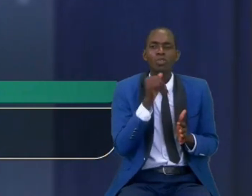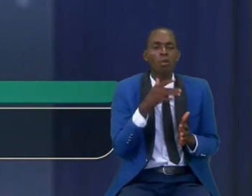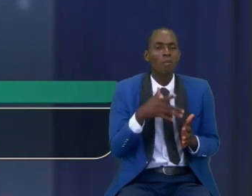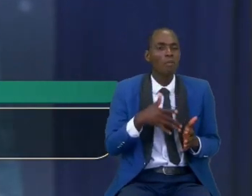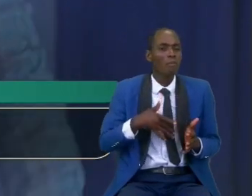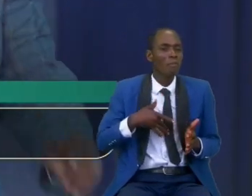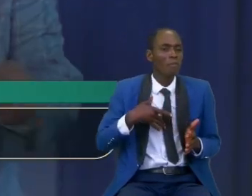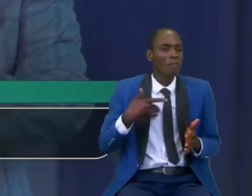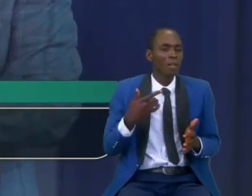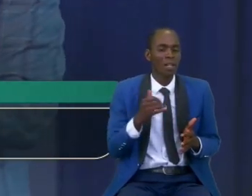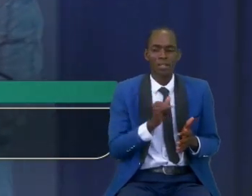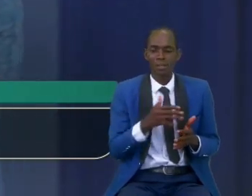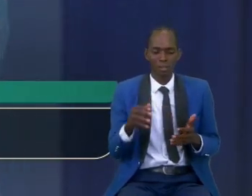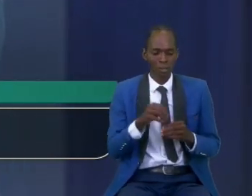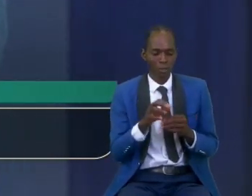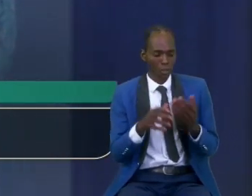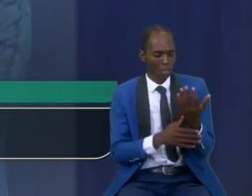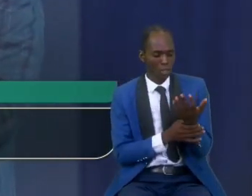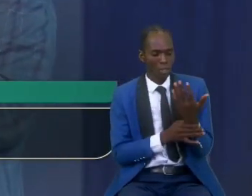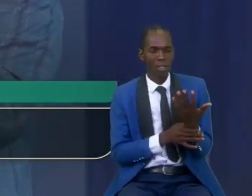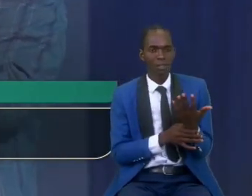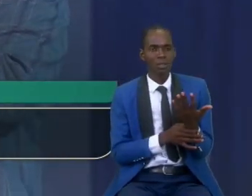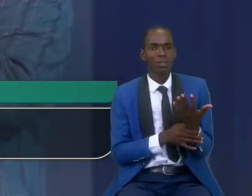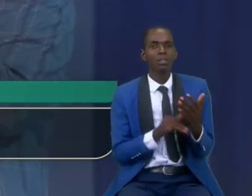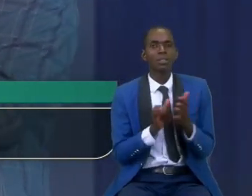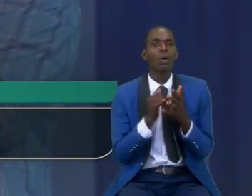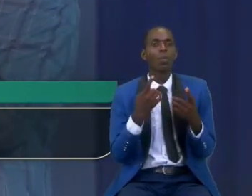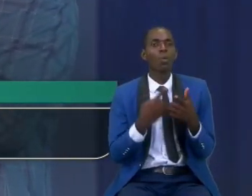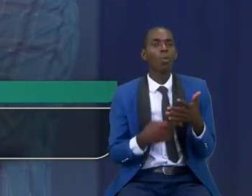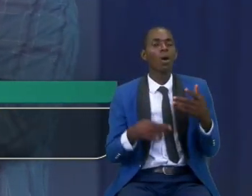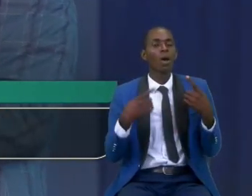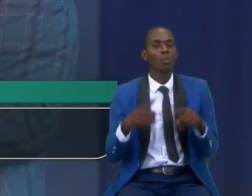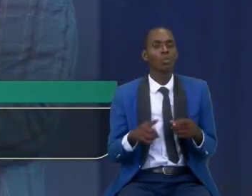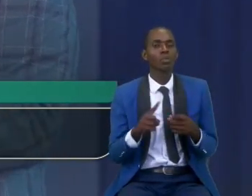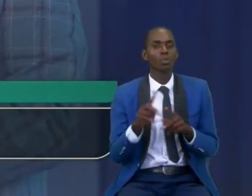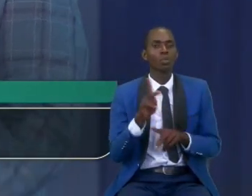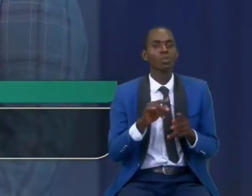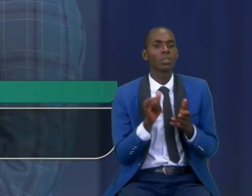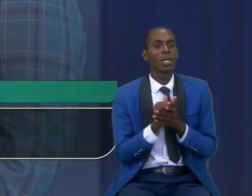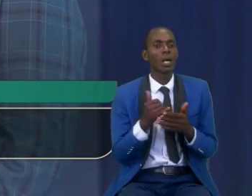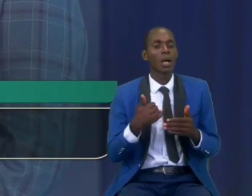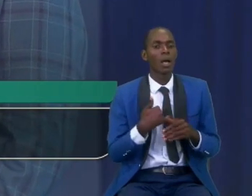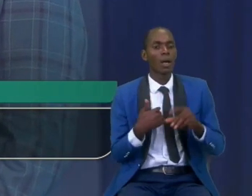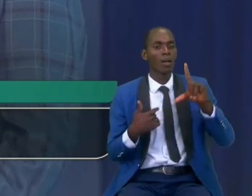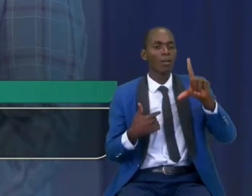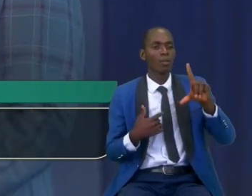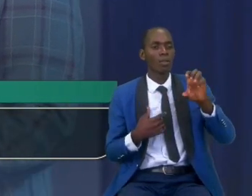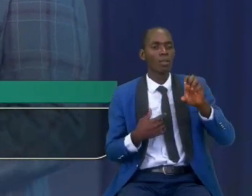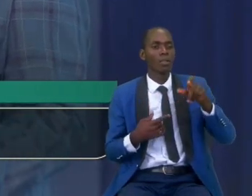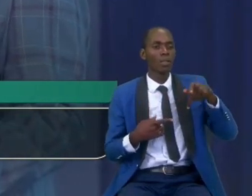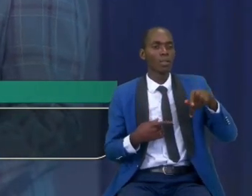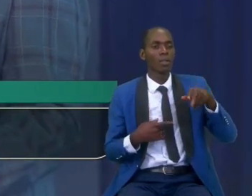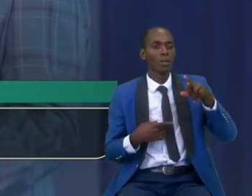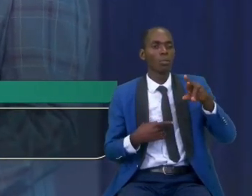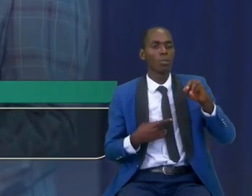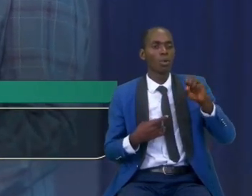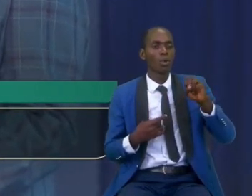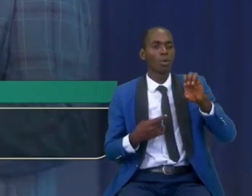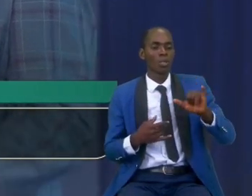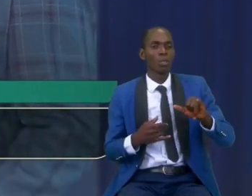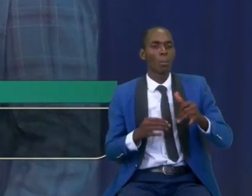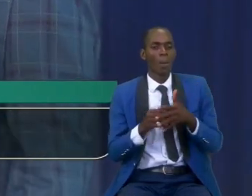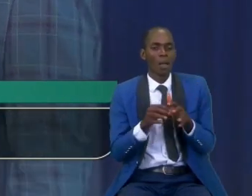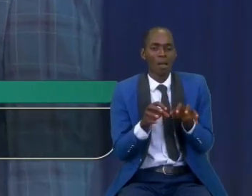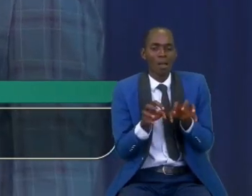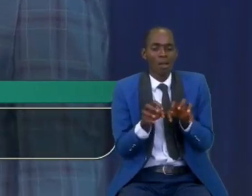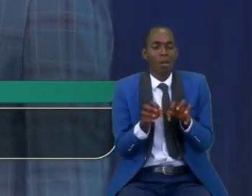that have leprosy. They have leprosy, and so all the feelings in their hand, all the feelings in their toes, everything wears off.